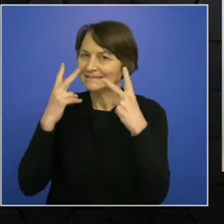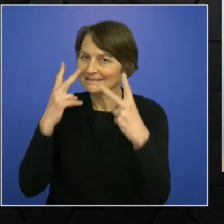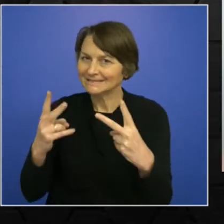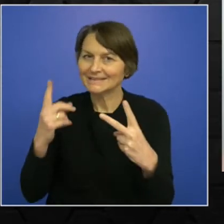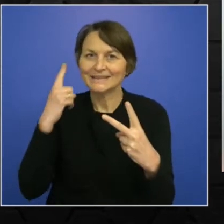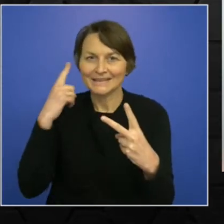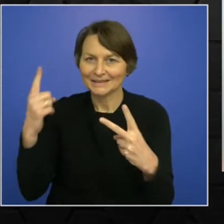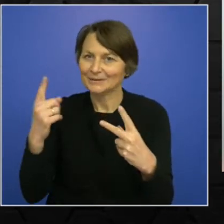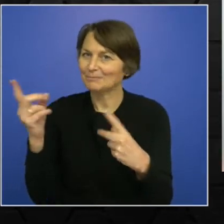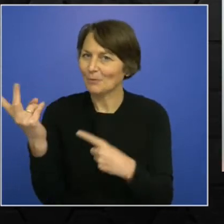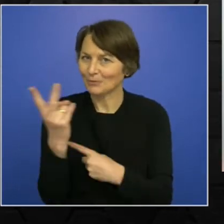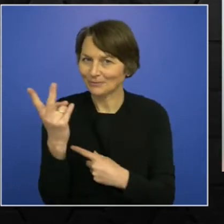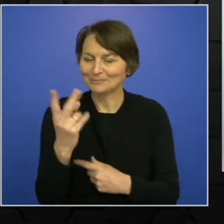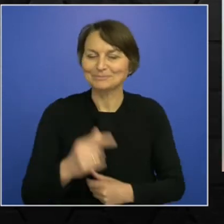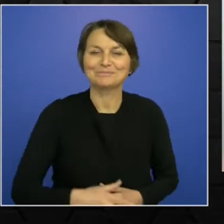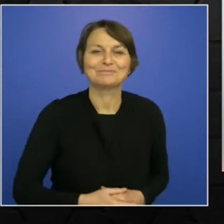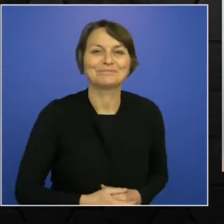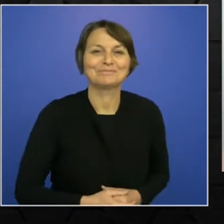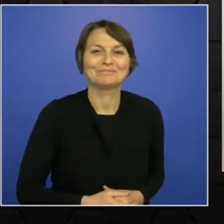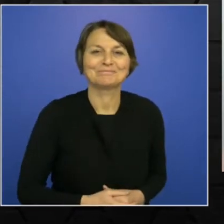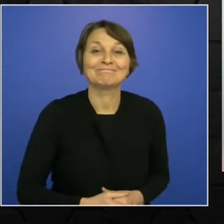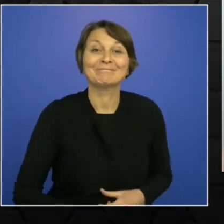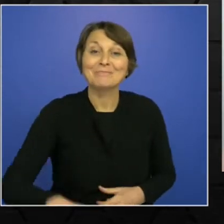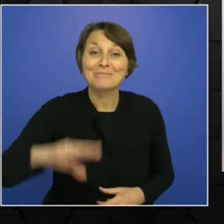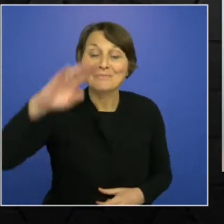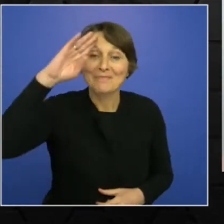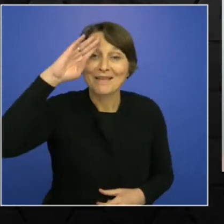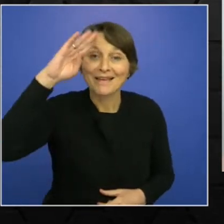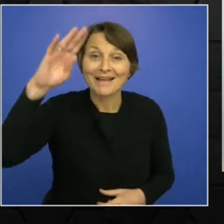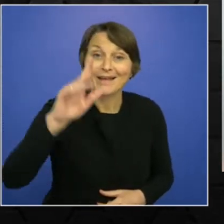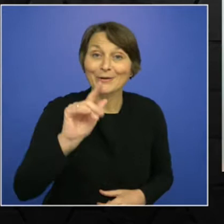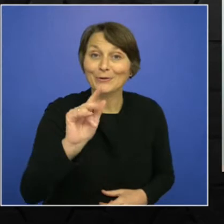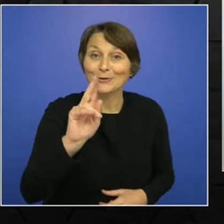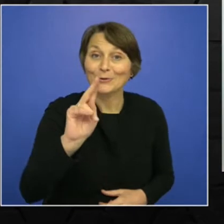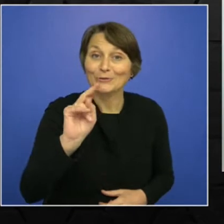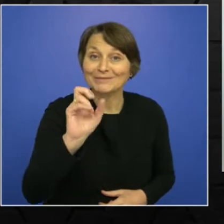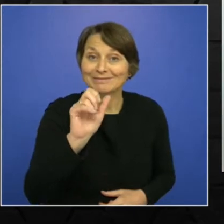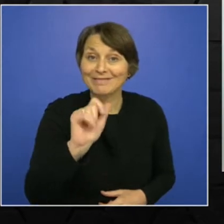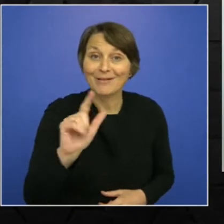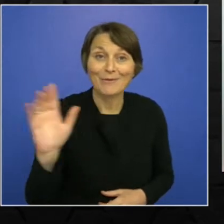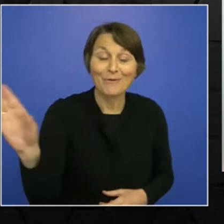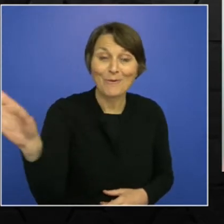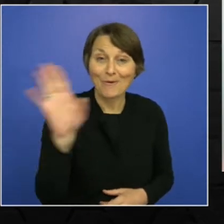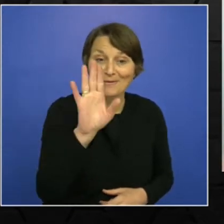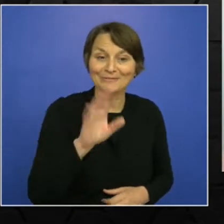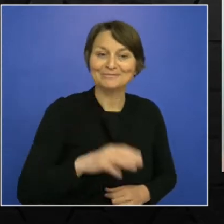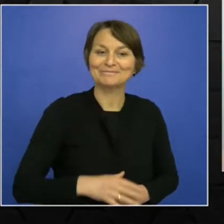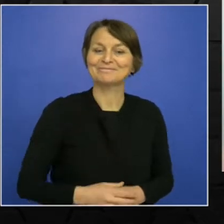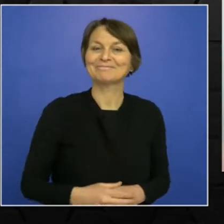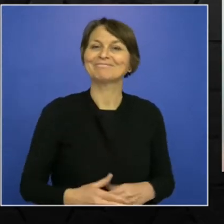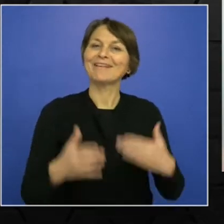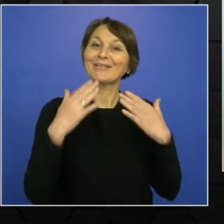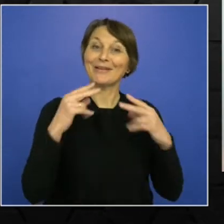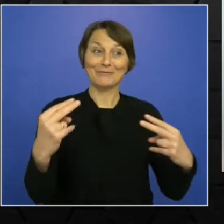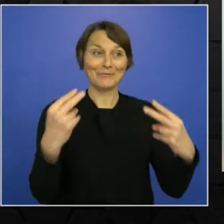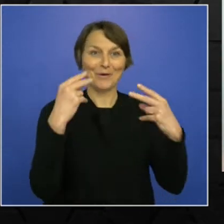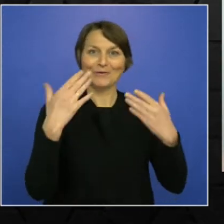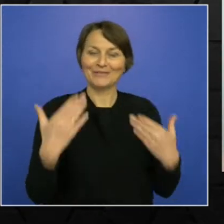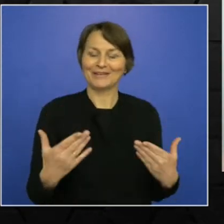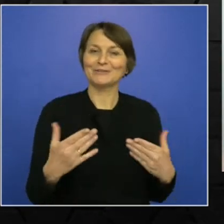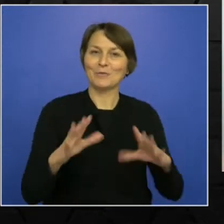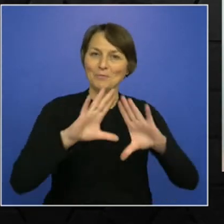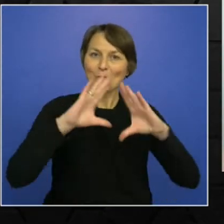well. Yeah. Hi, Kunal. Hi, everyone, and thanks for joining us. On this Global AI